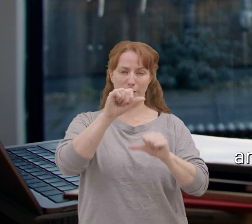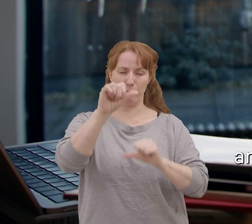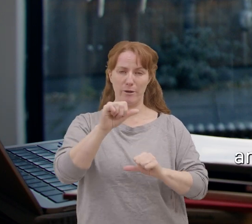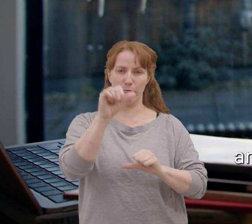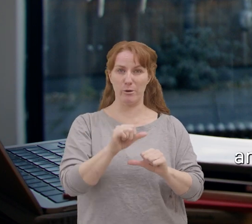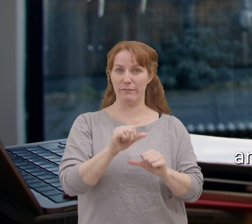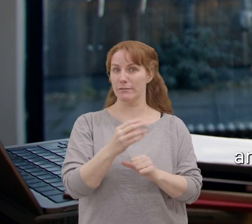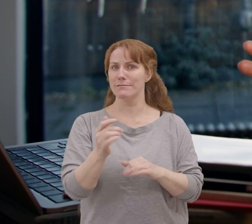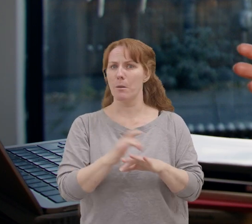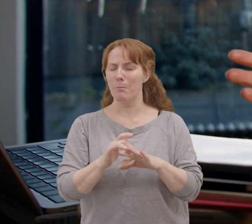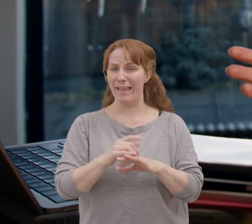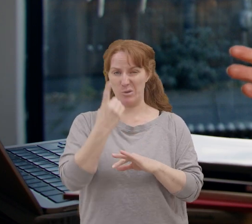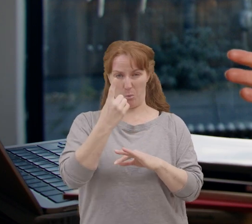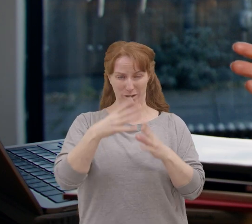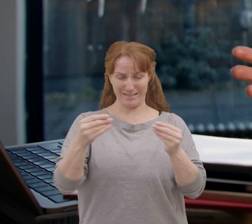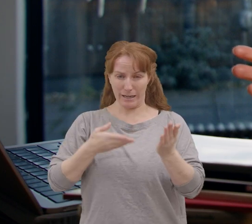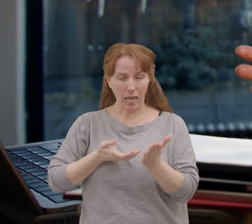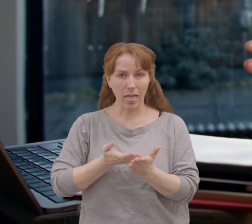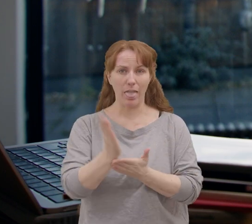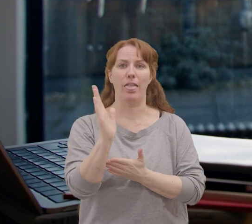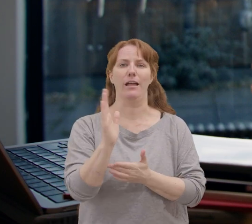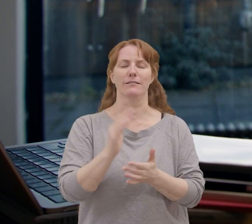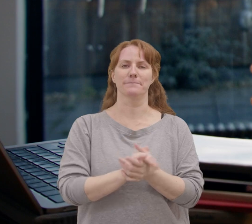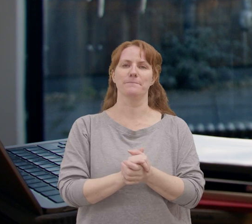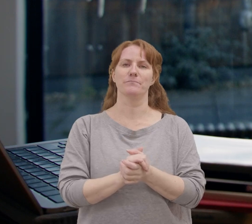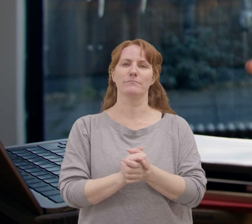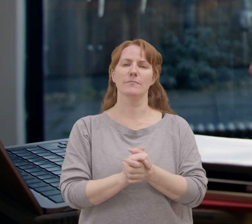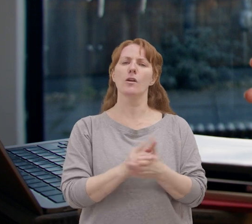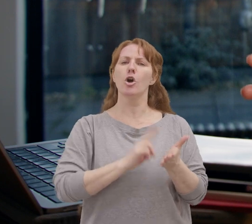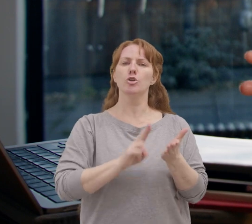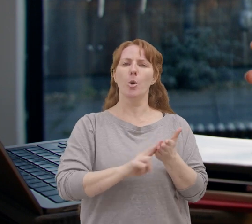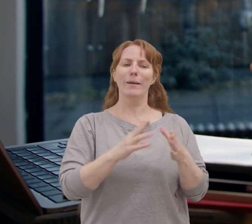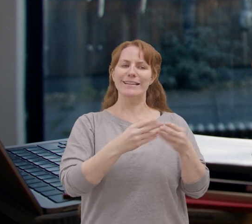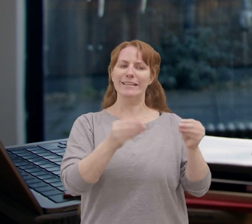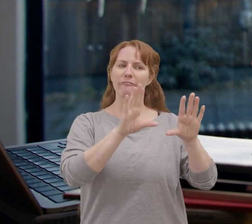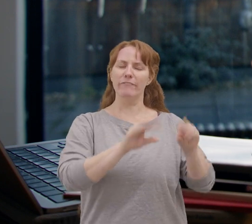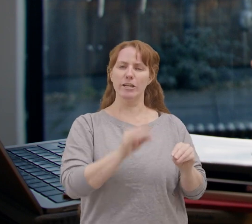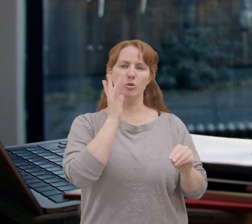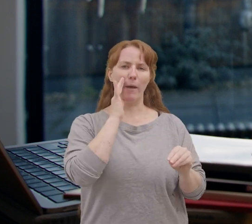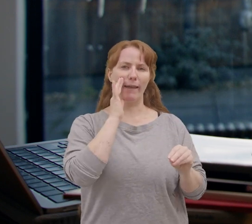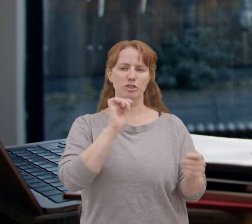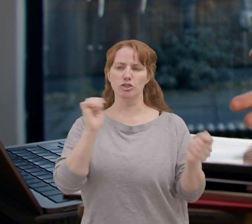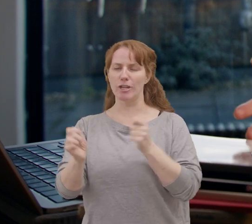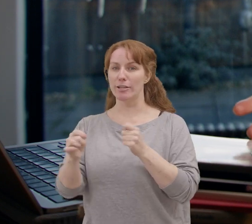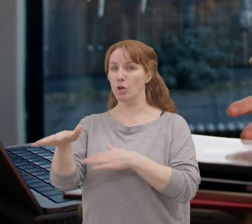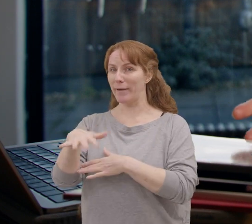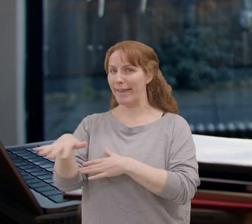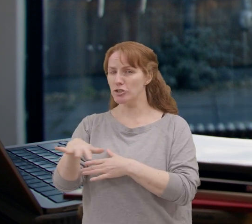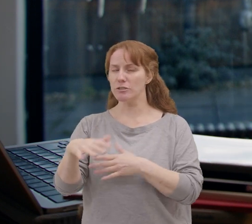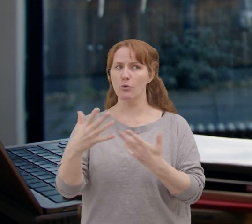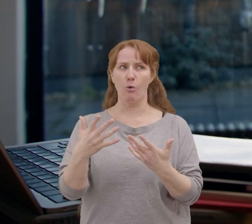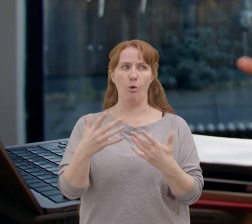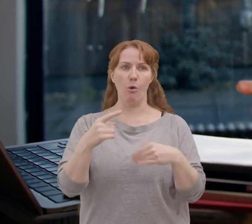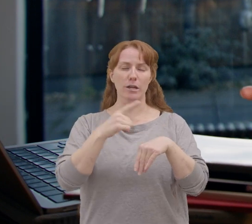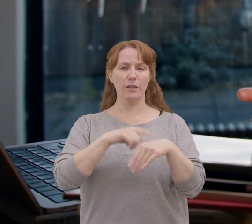some are actually just one long scene all the way through. Usually, a scene ends when we need to go to a new location, or